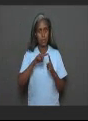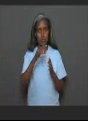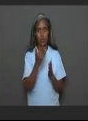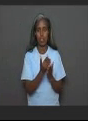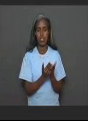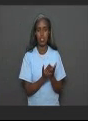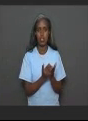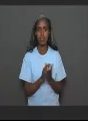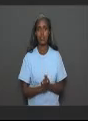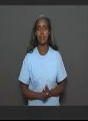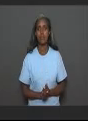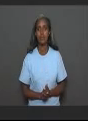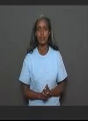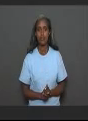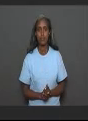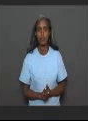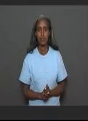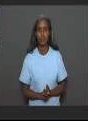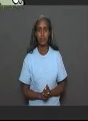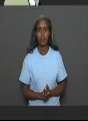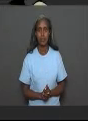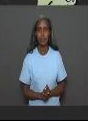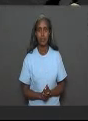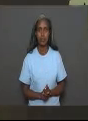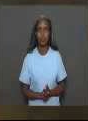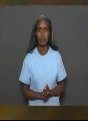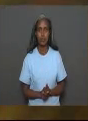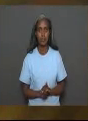Let's get back to our lesson.